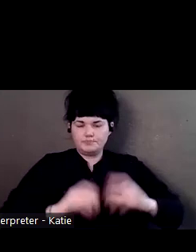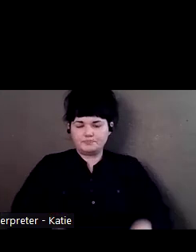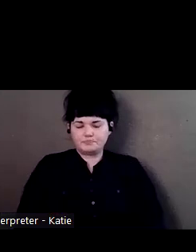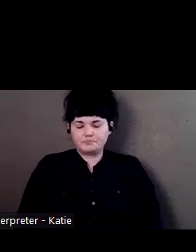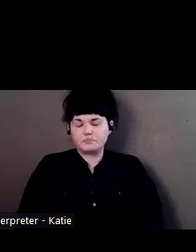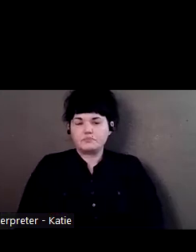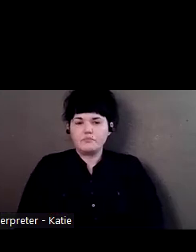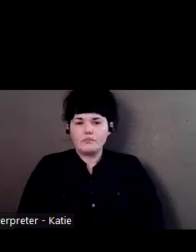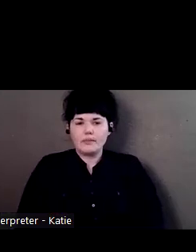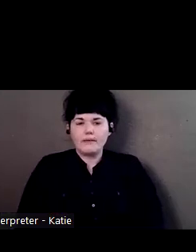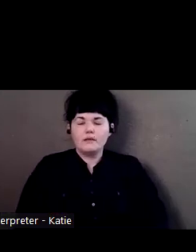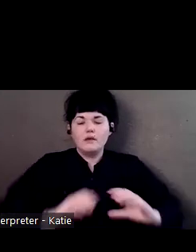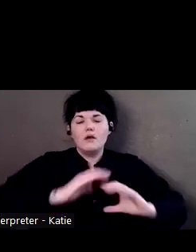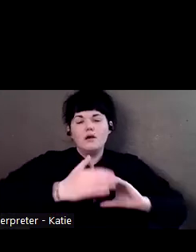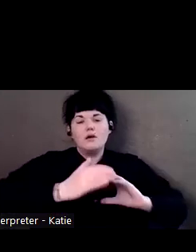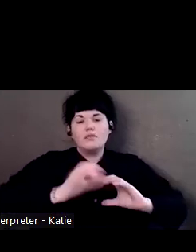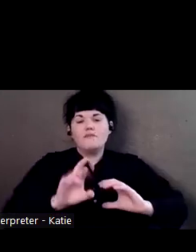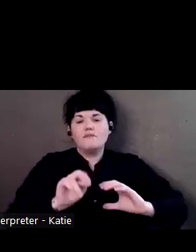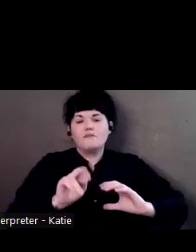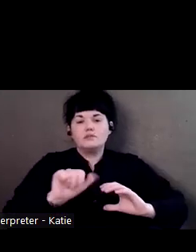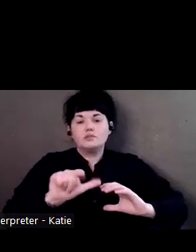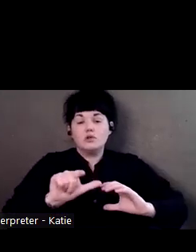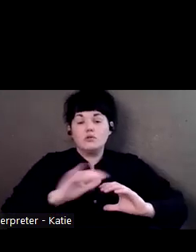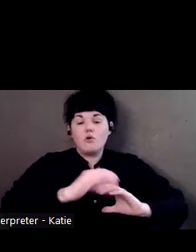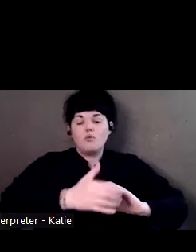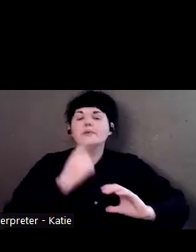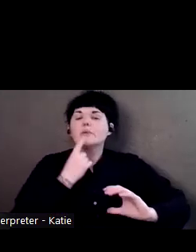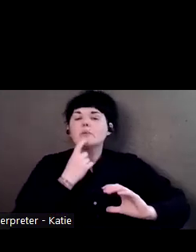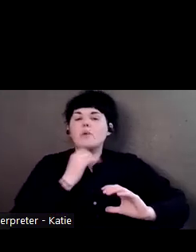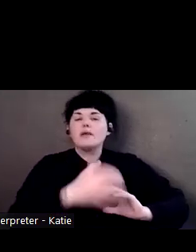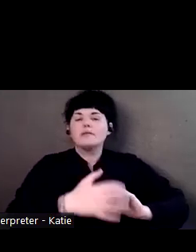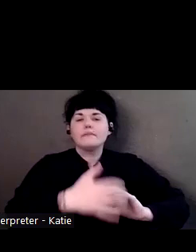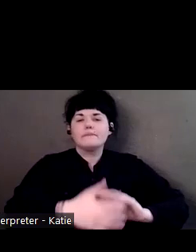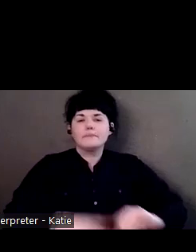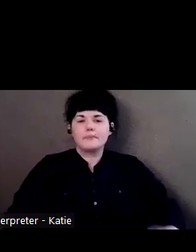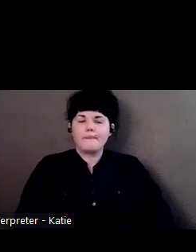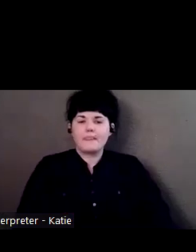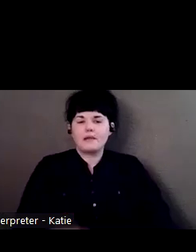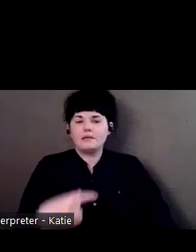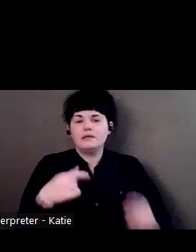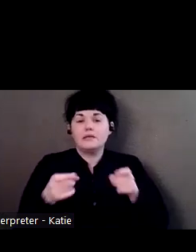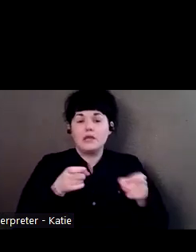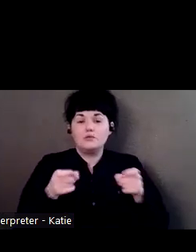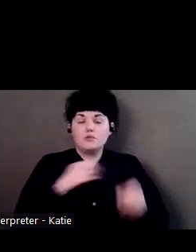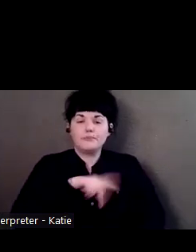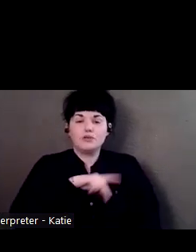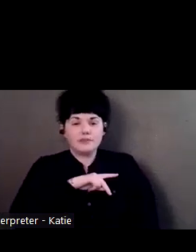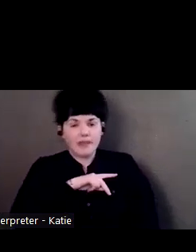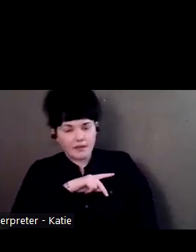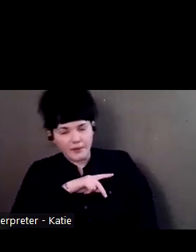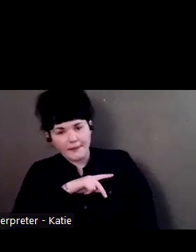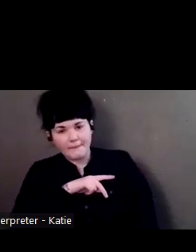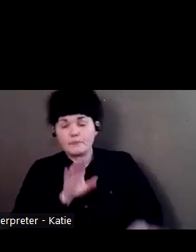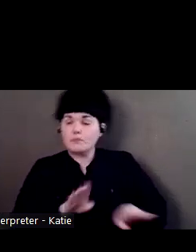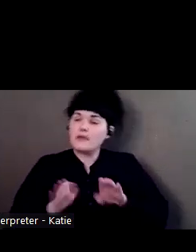So the frontal lobe, which is the red portion of the brain in this picture, that controls personality, behavior,